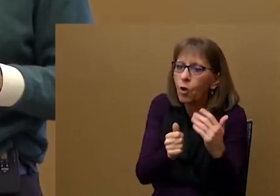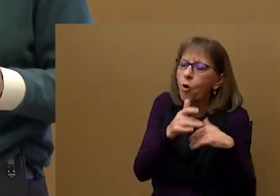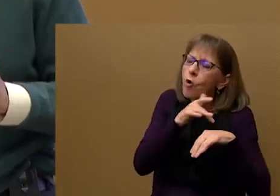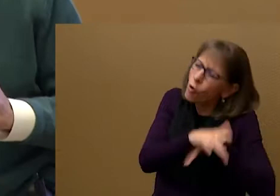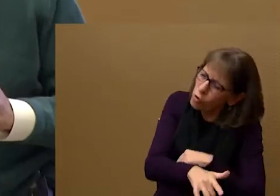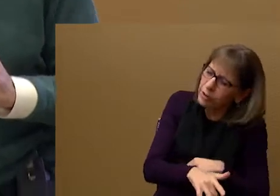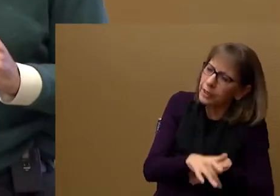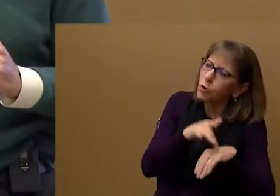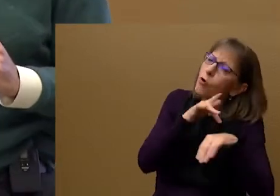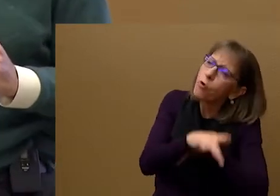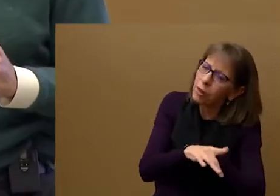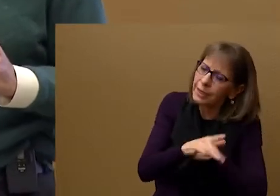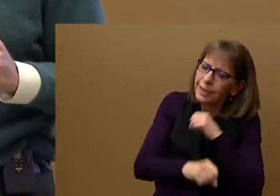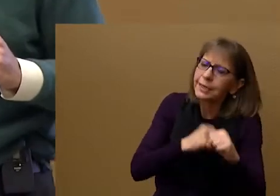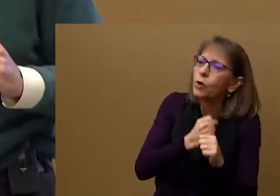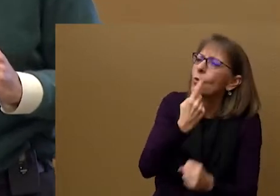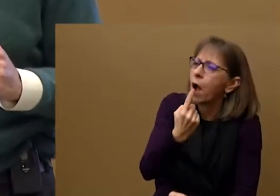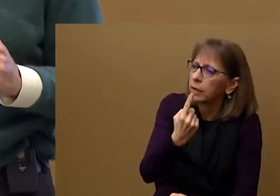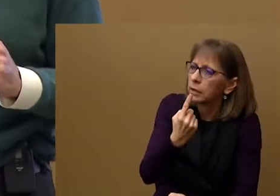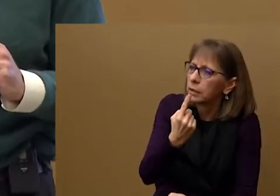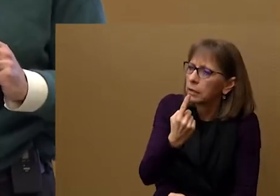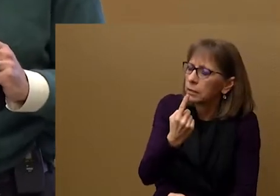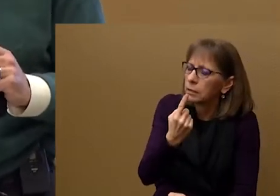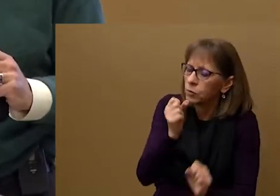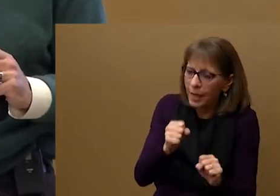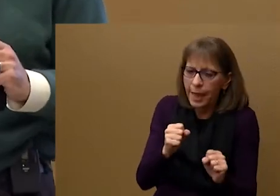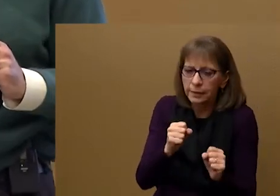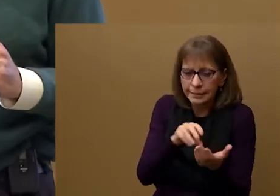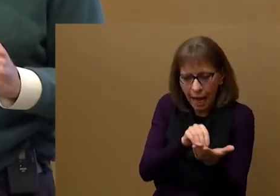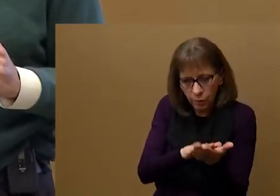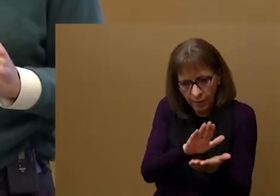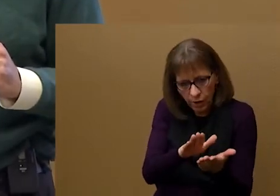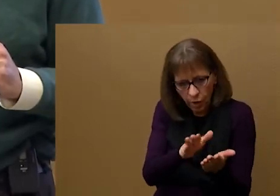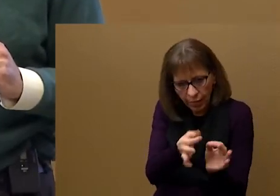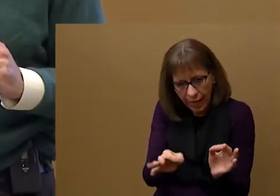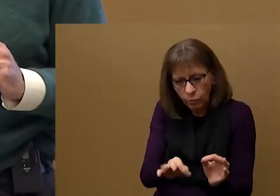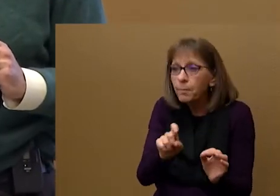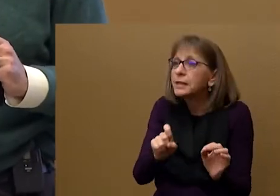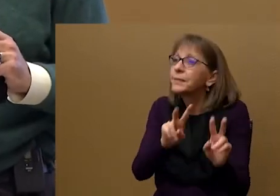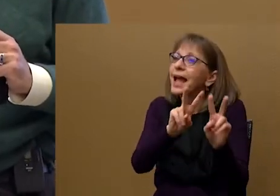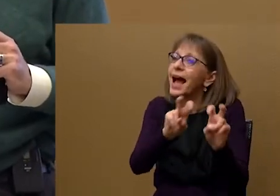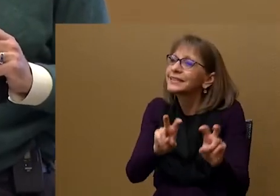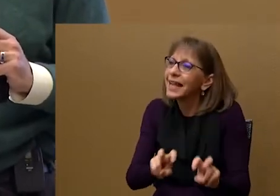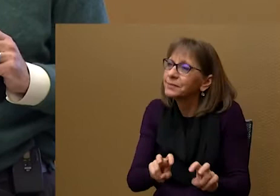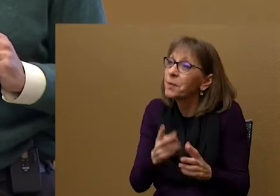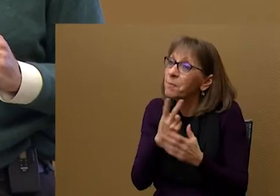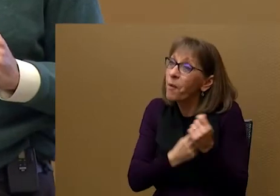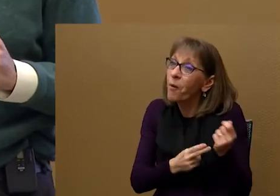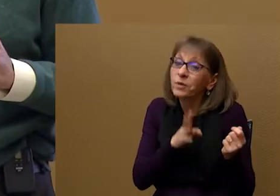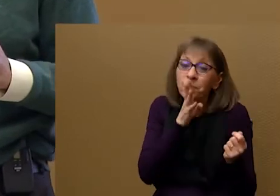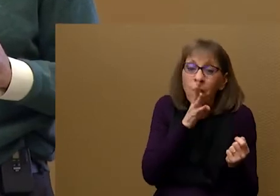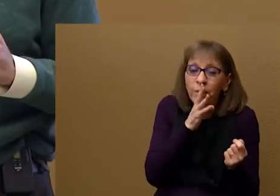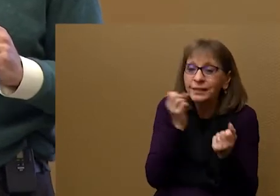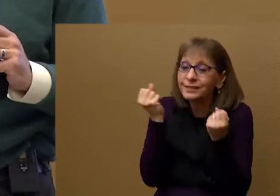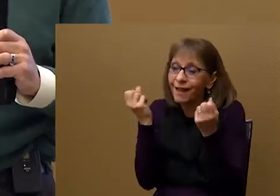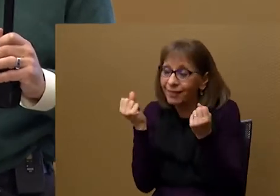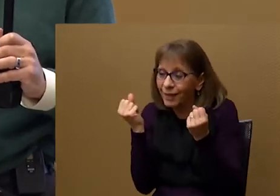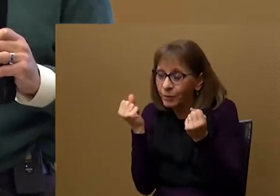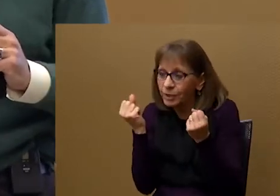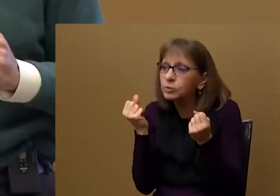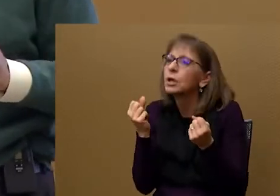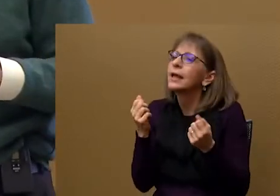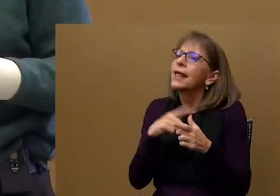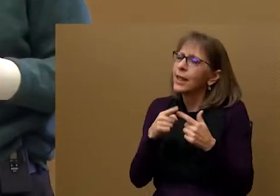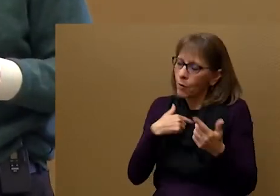language skills at a very early age. First year 1, you need to be able to say it. And they need to be assessments that are both of